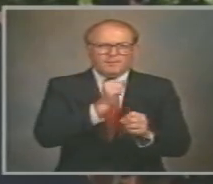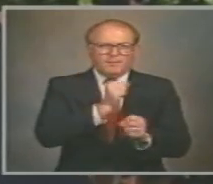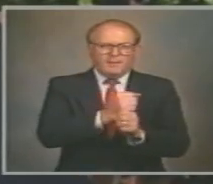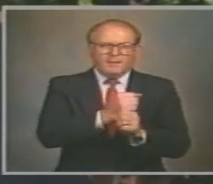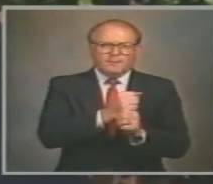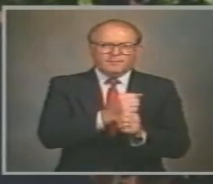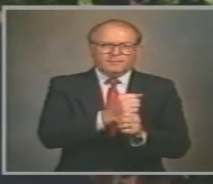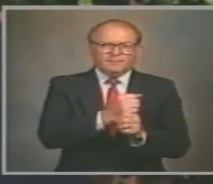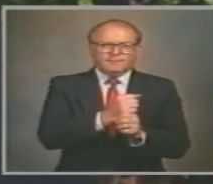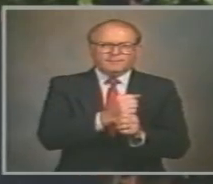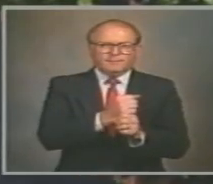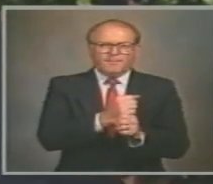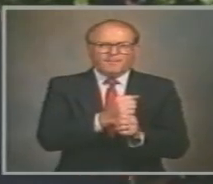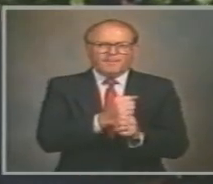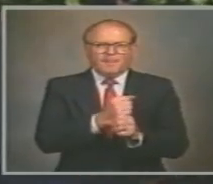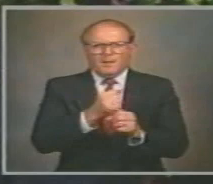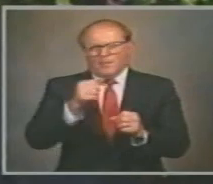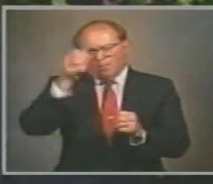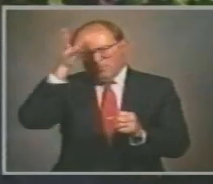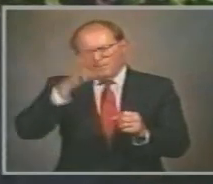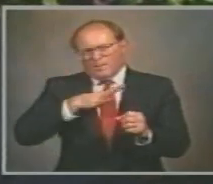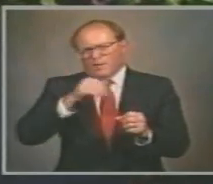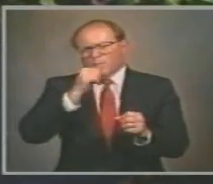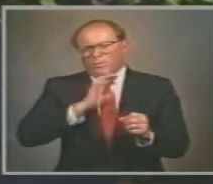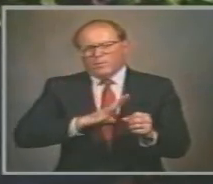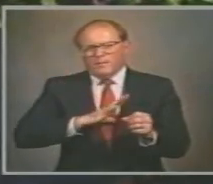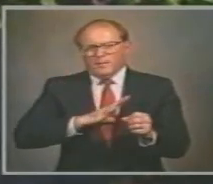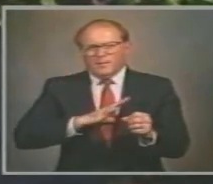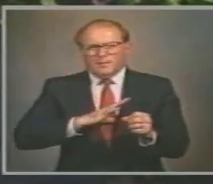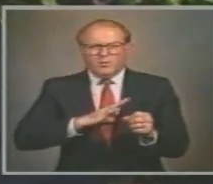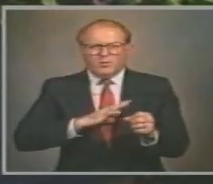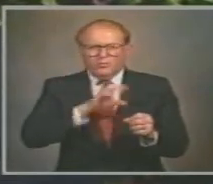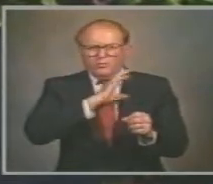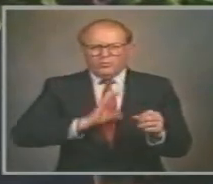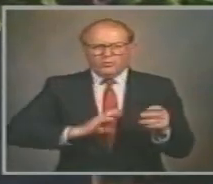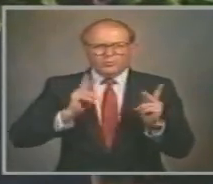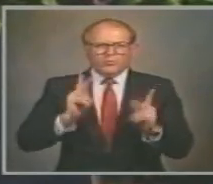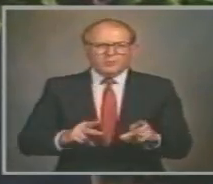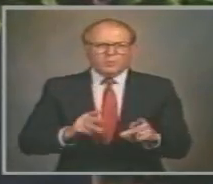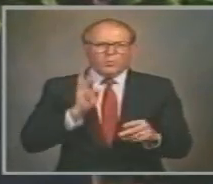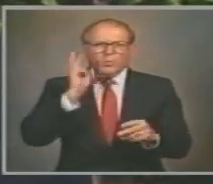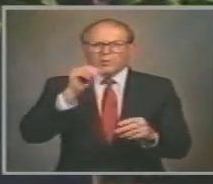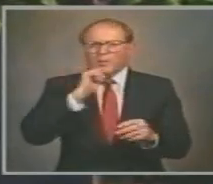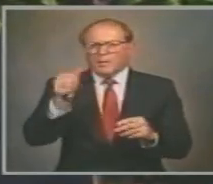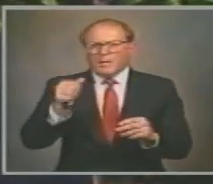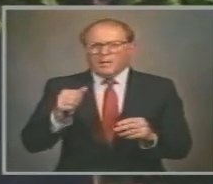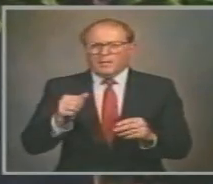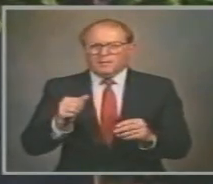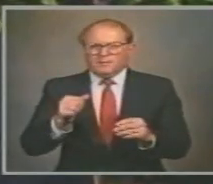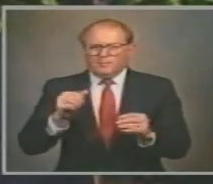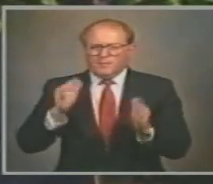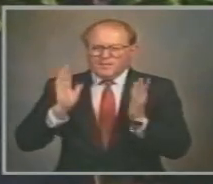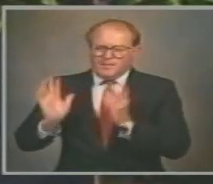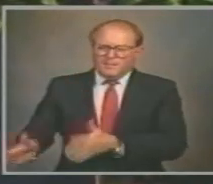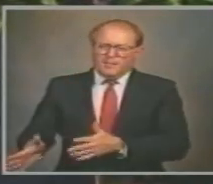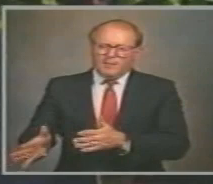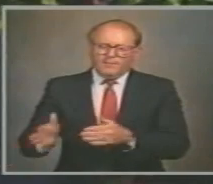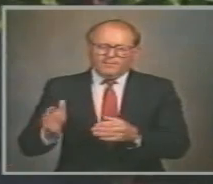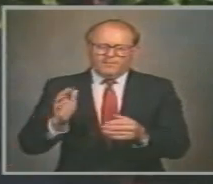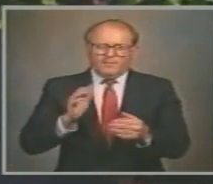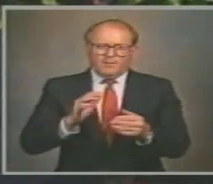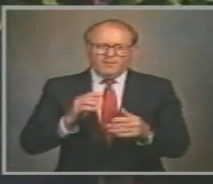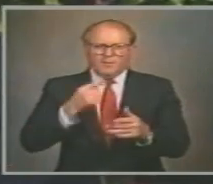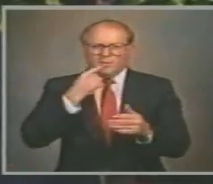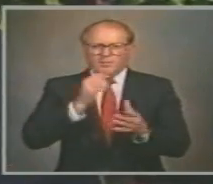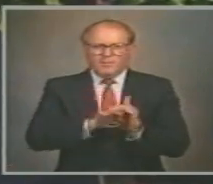ago. Men and women of faith will not give up their beliefs that easily. an evolution